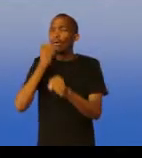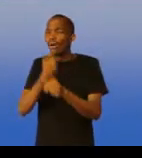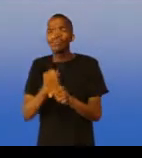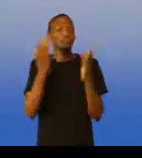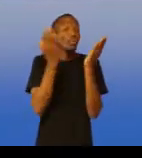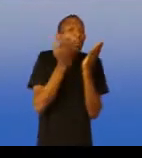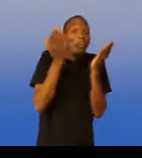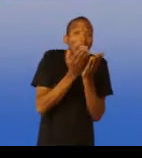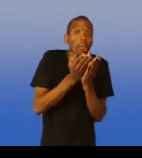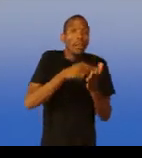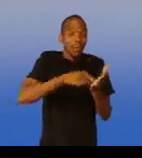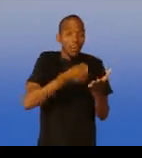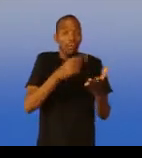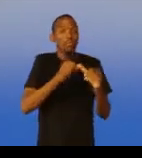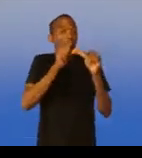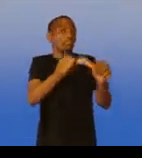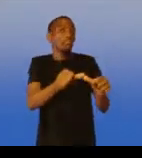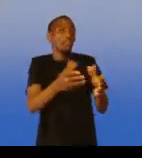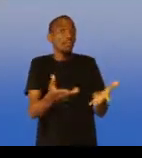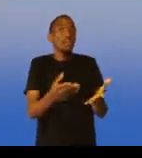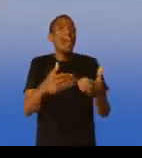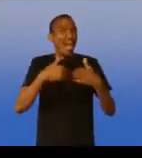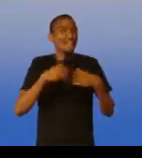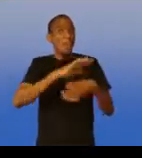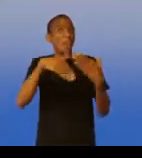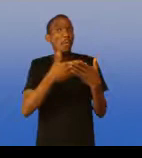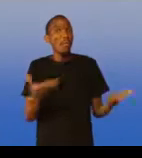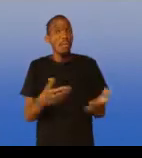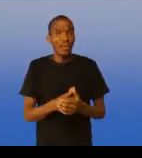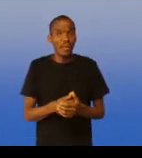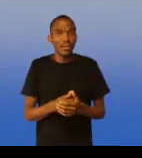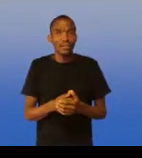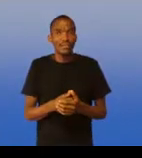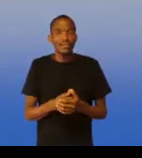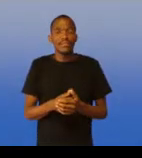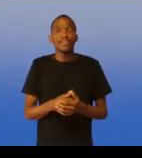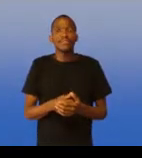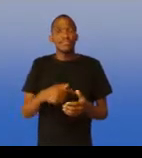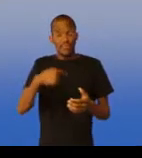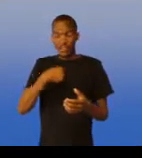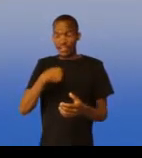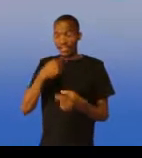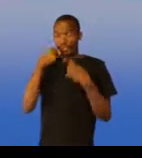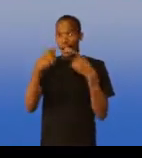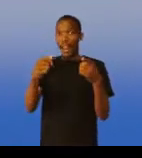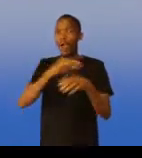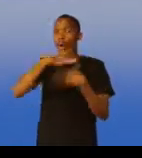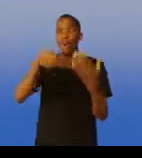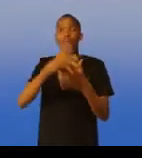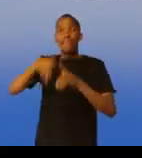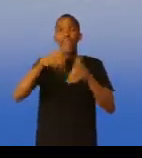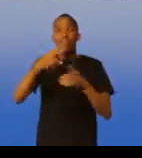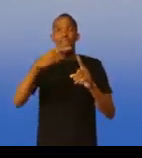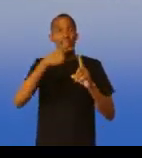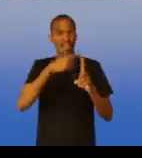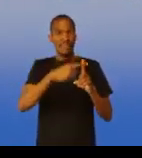school, even if you are on treatment. You have it all. I want everyone who is HIV positive to open their hearts to Treat All,